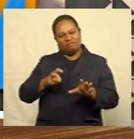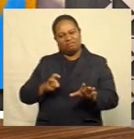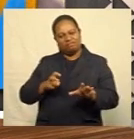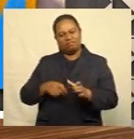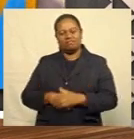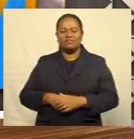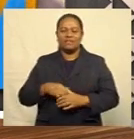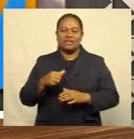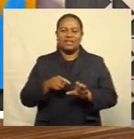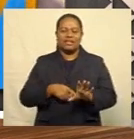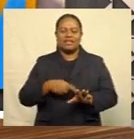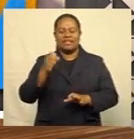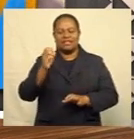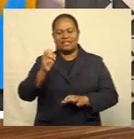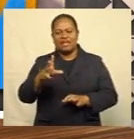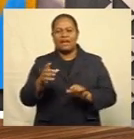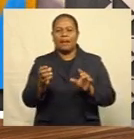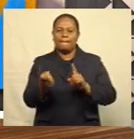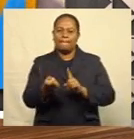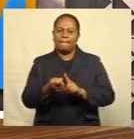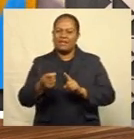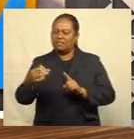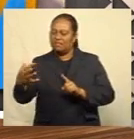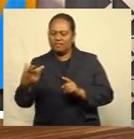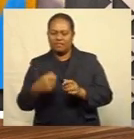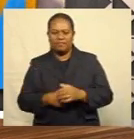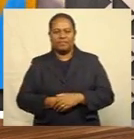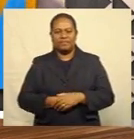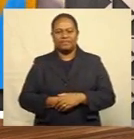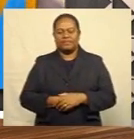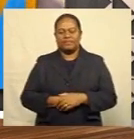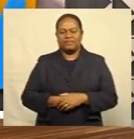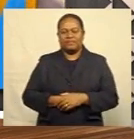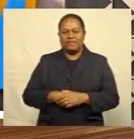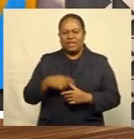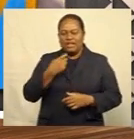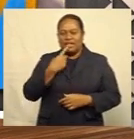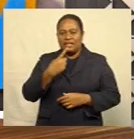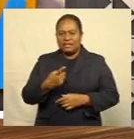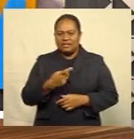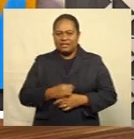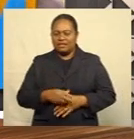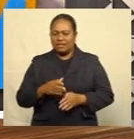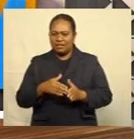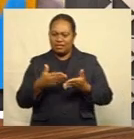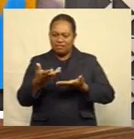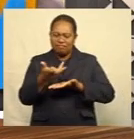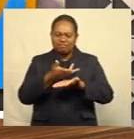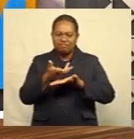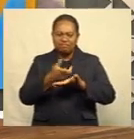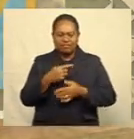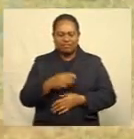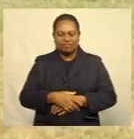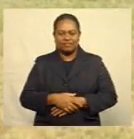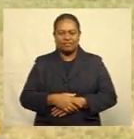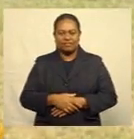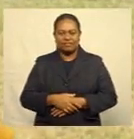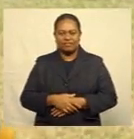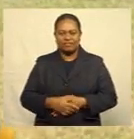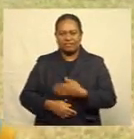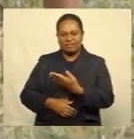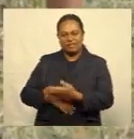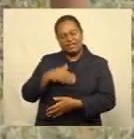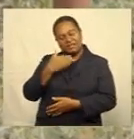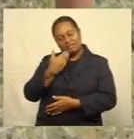Year 10 student Passima Lavolalau. Eleanor Turangeview caught up with her recently and files this report. Shy but